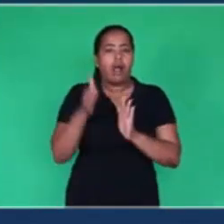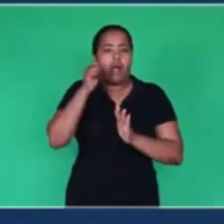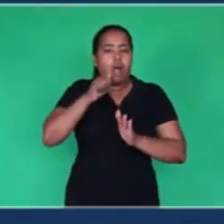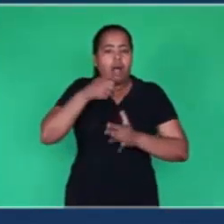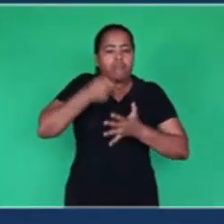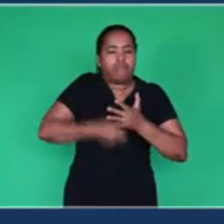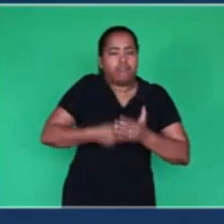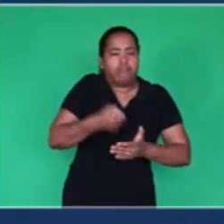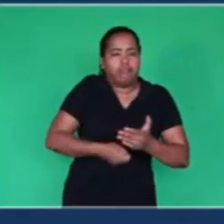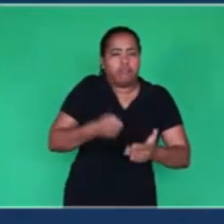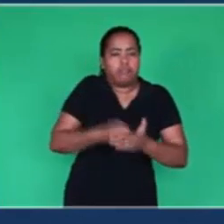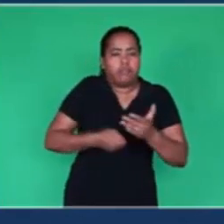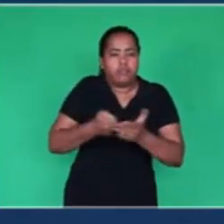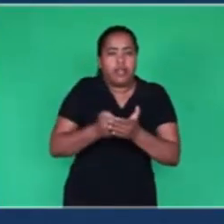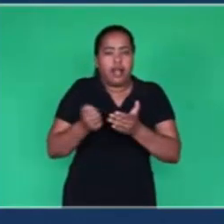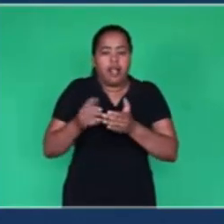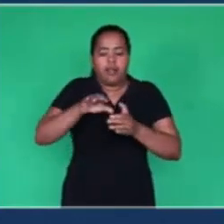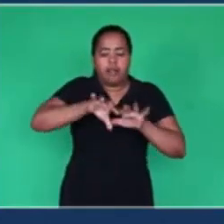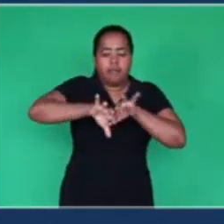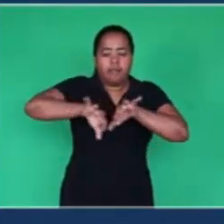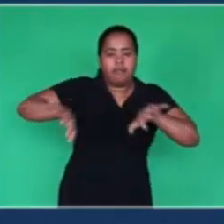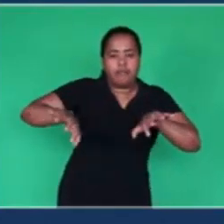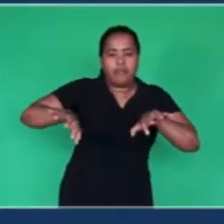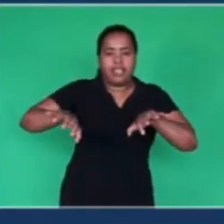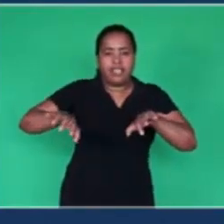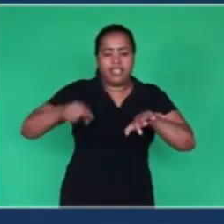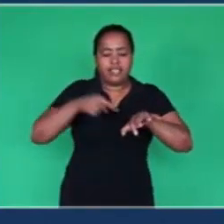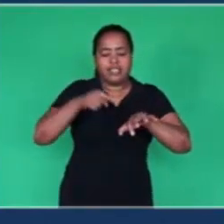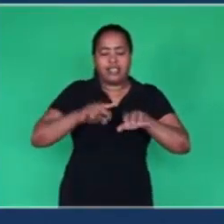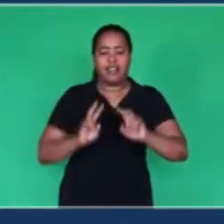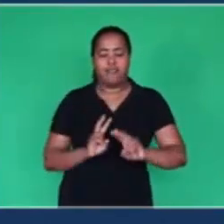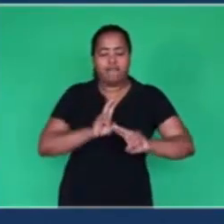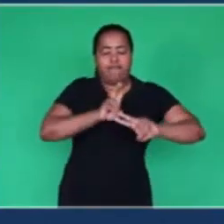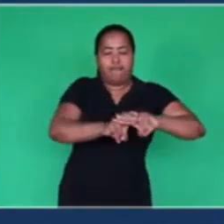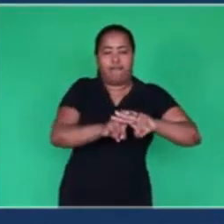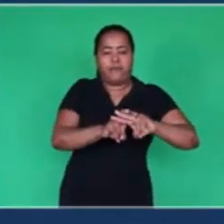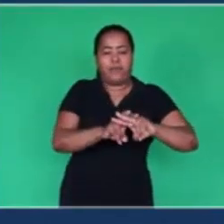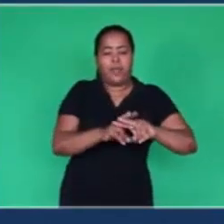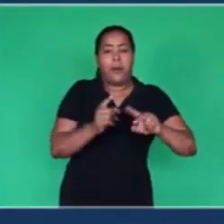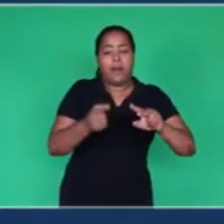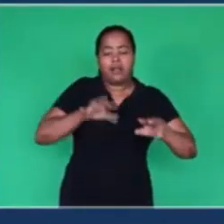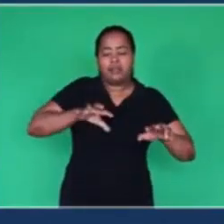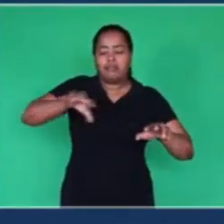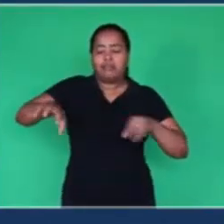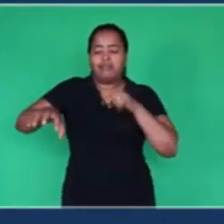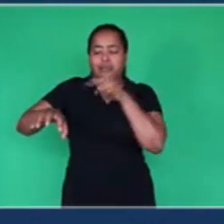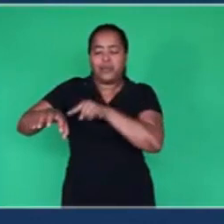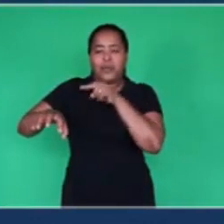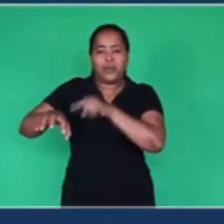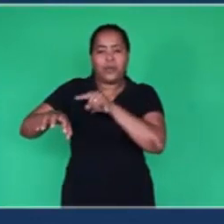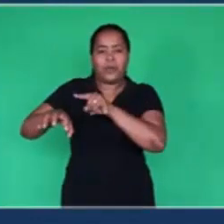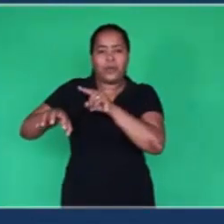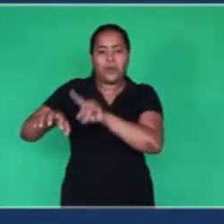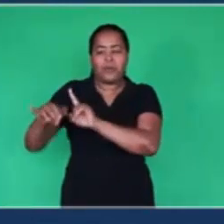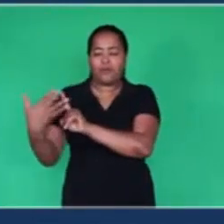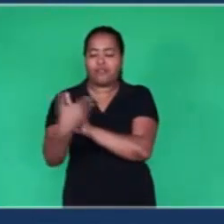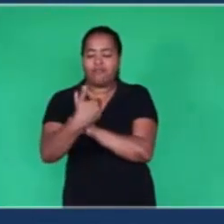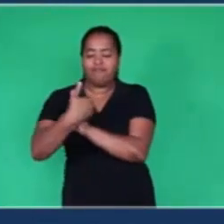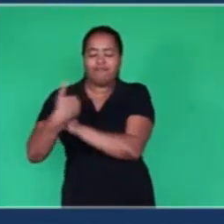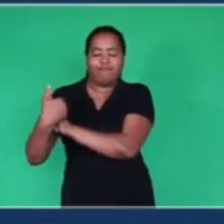but the remnant of the people shall not be cut off from the city." He has a